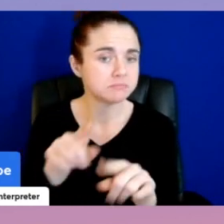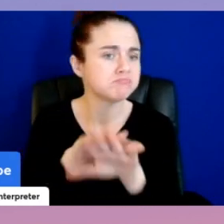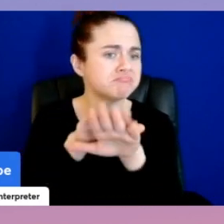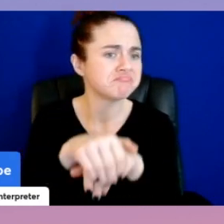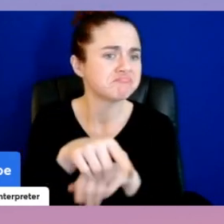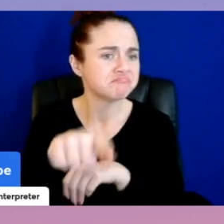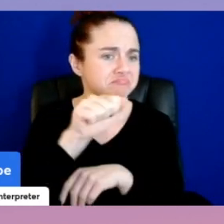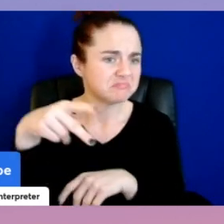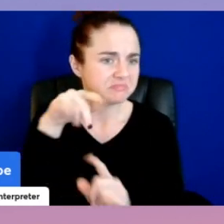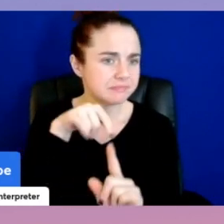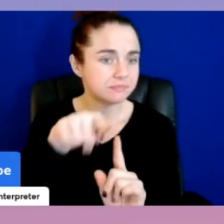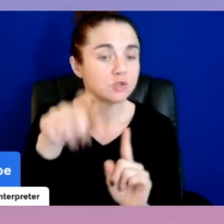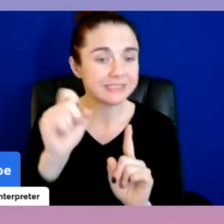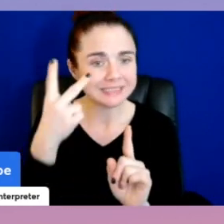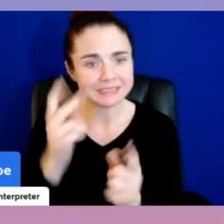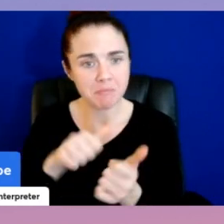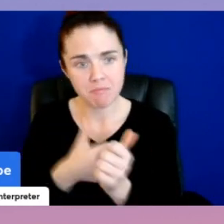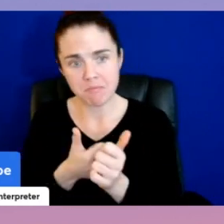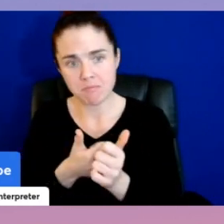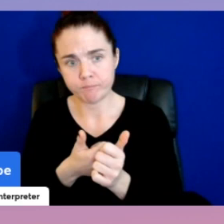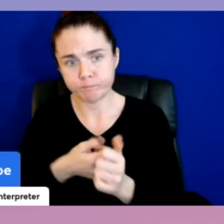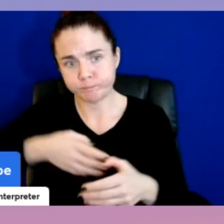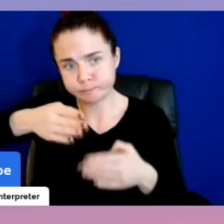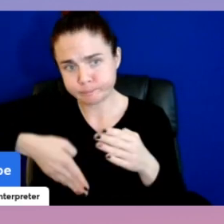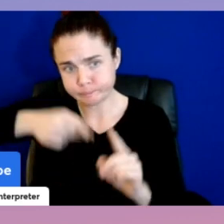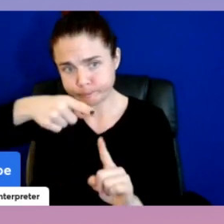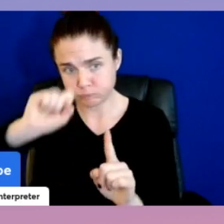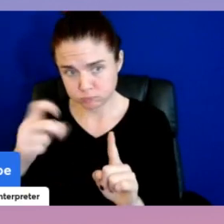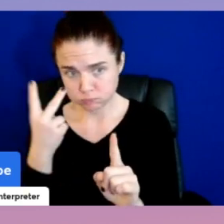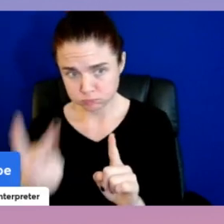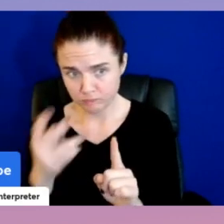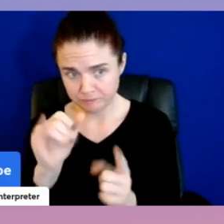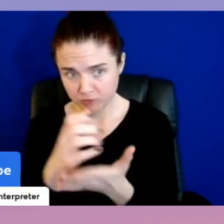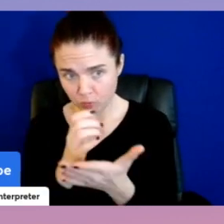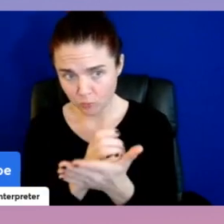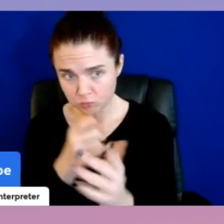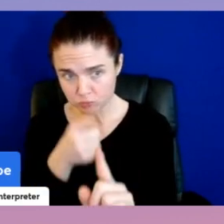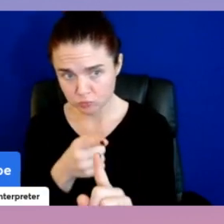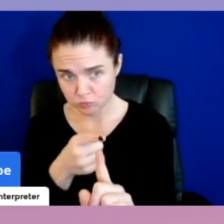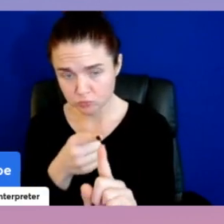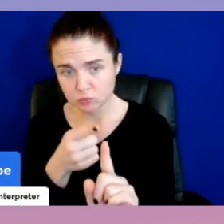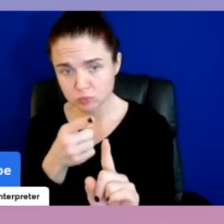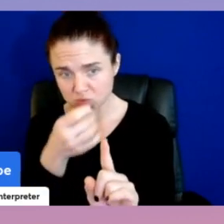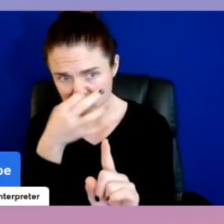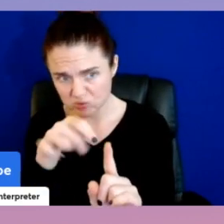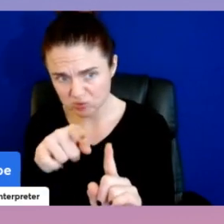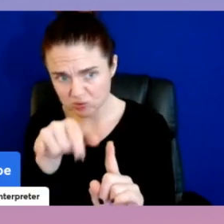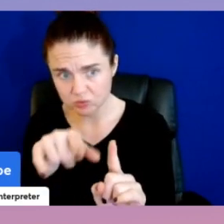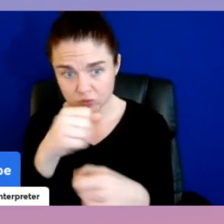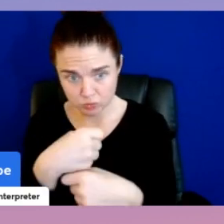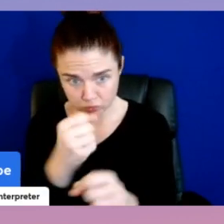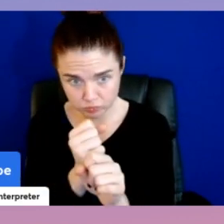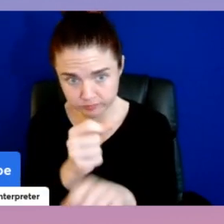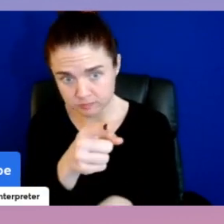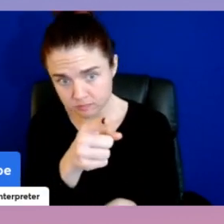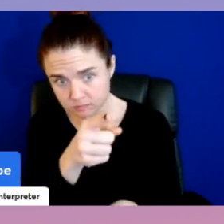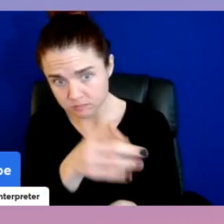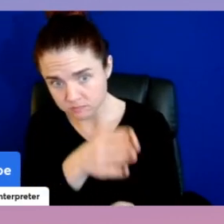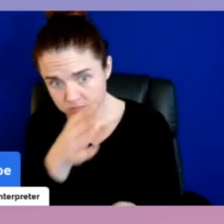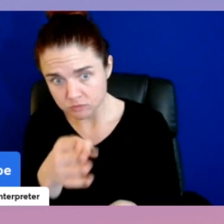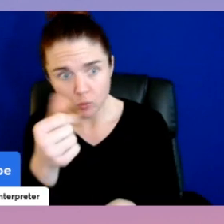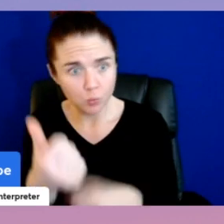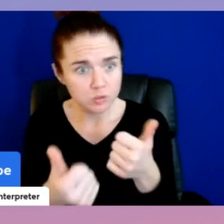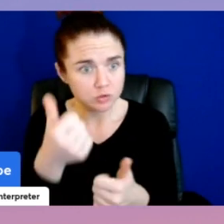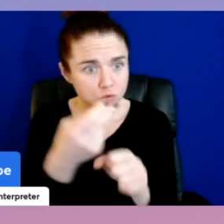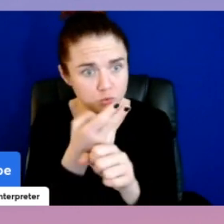And you can see the back end here, the course that was created and what users or what